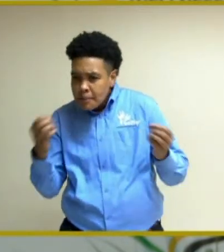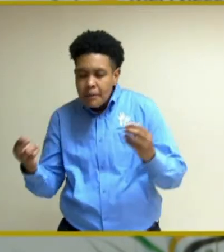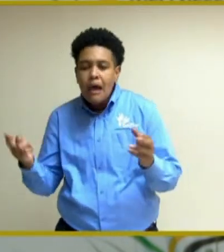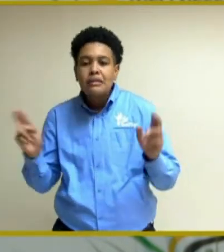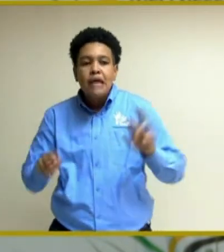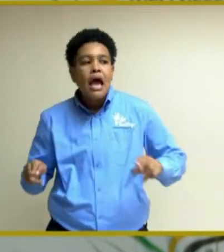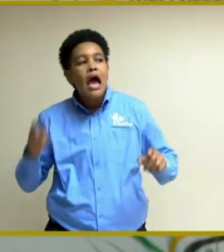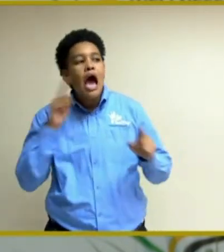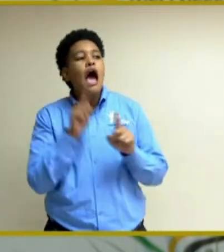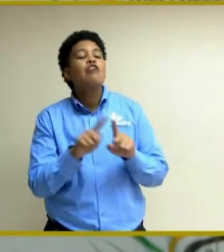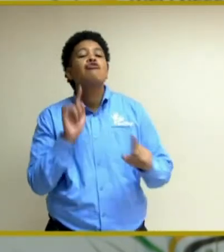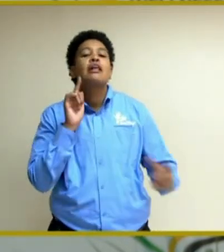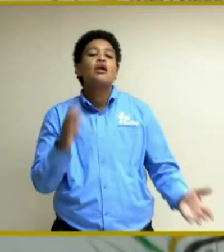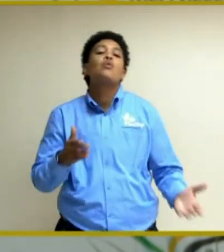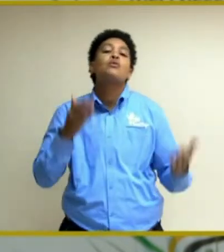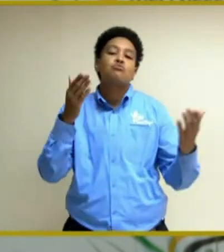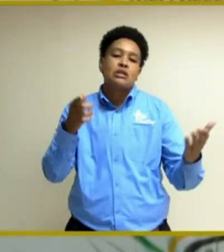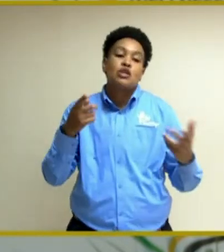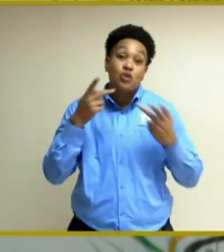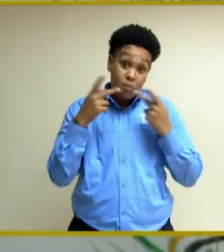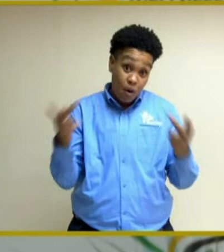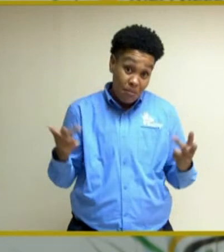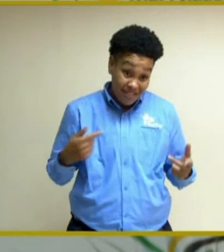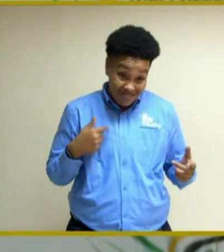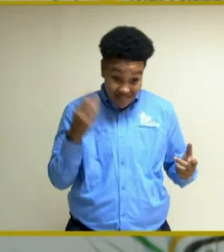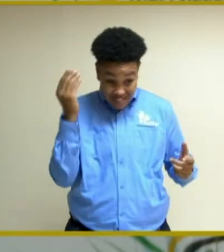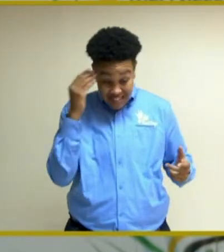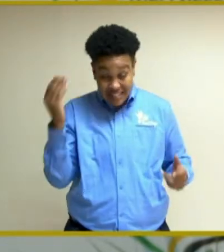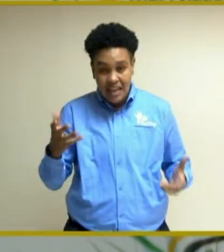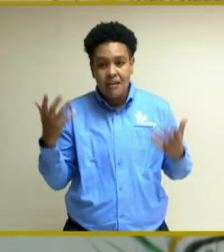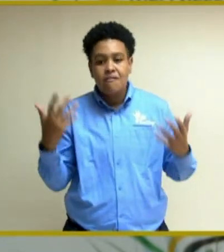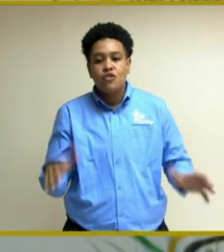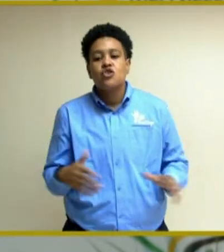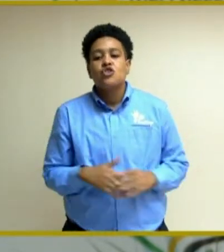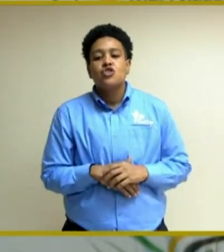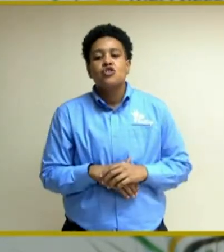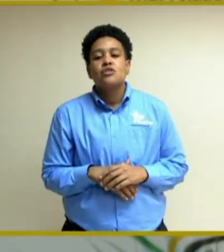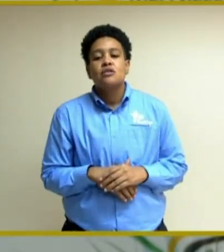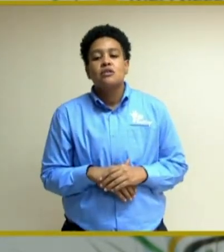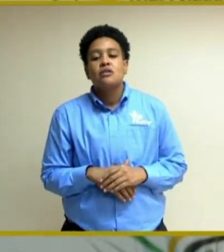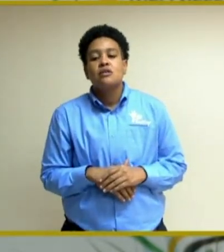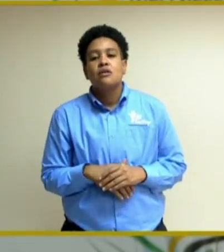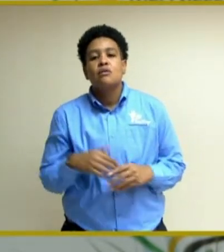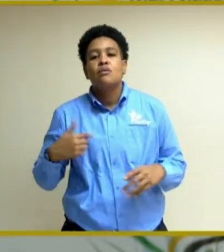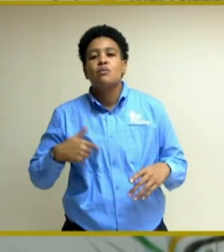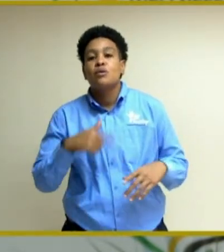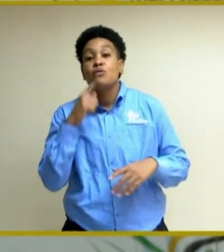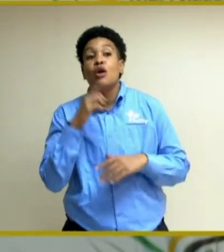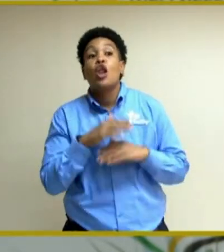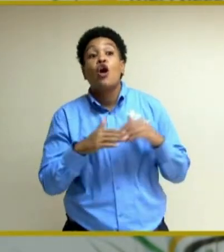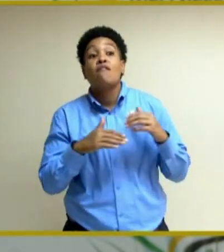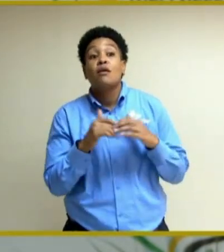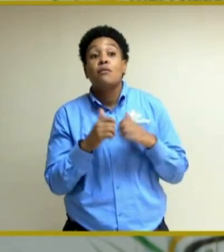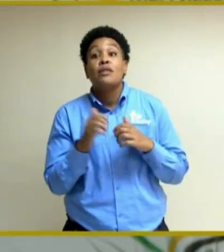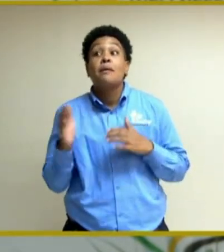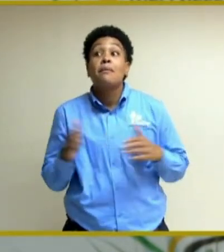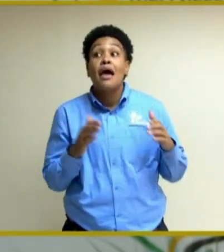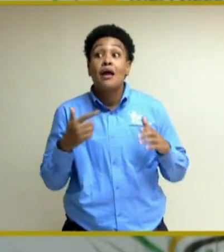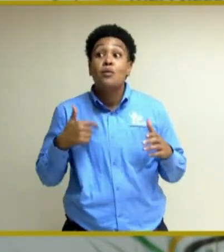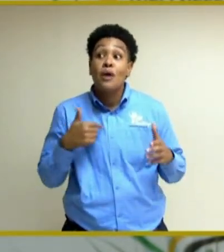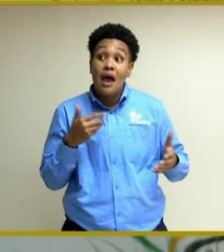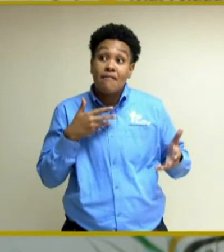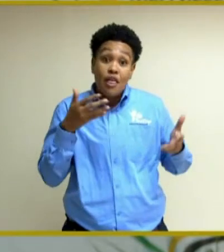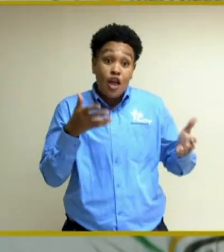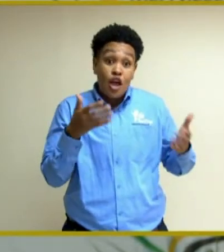off, and then we present. Having said that, we are very comfortable with the plan that we have in place